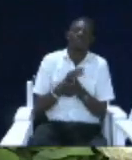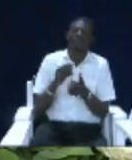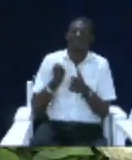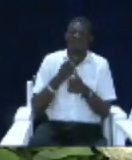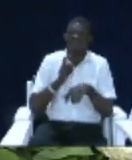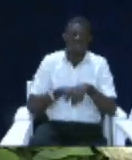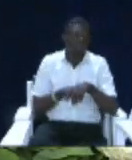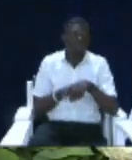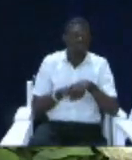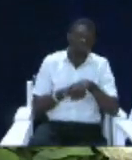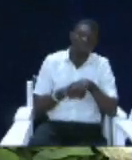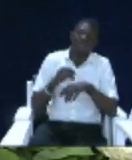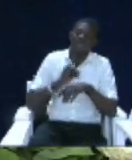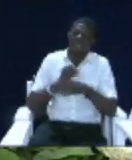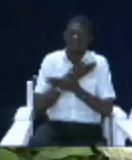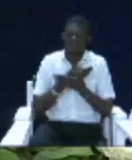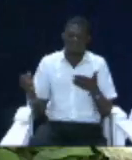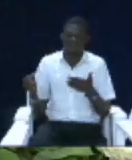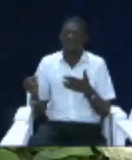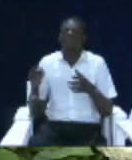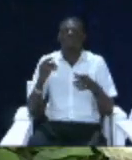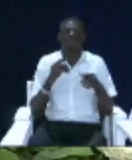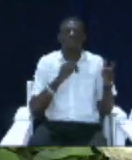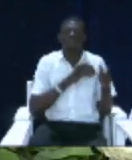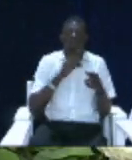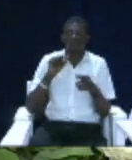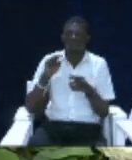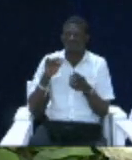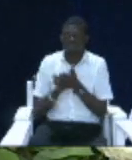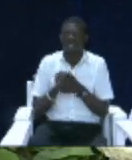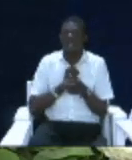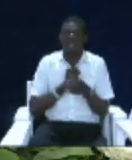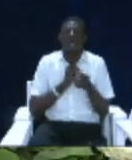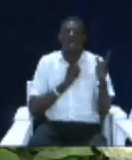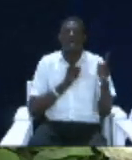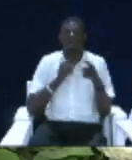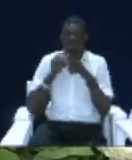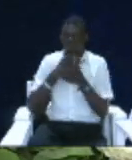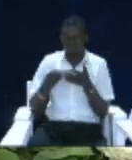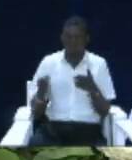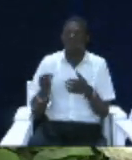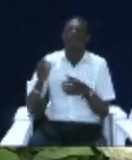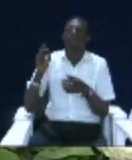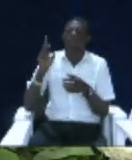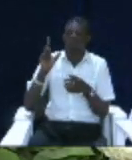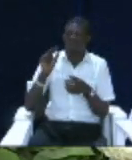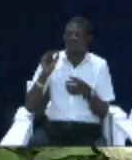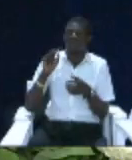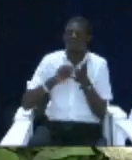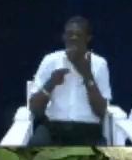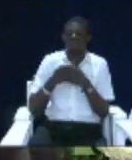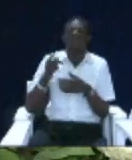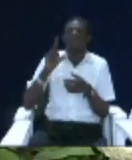the first time, I failed. The second time in 2021, I failed. November 2021, I failed